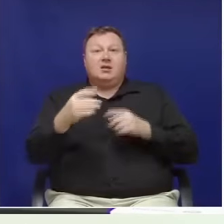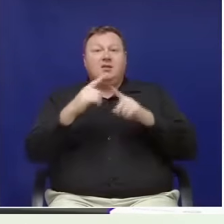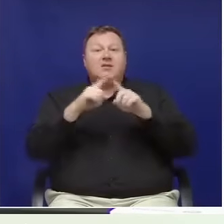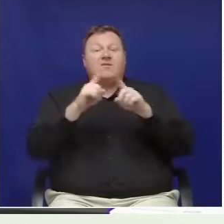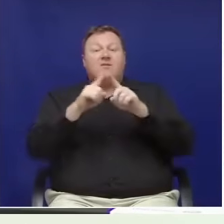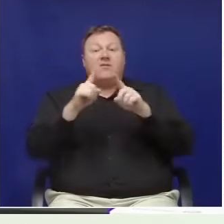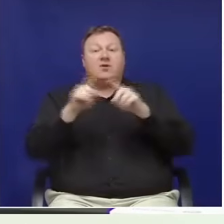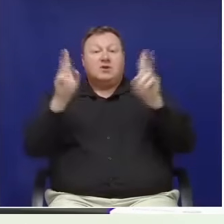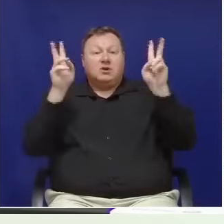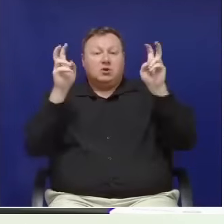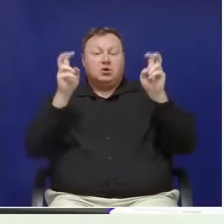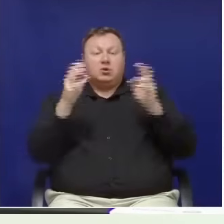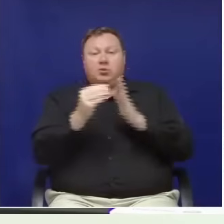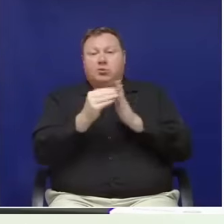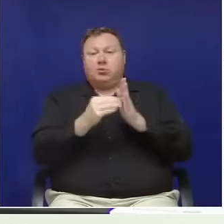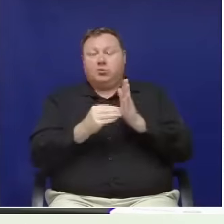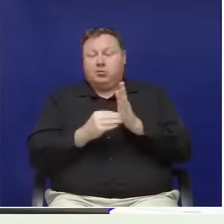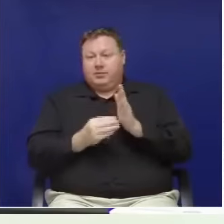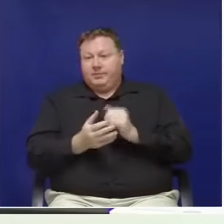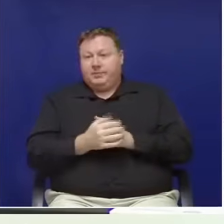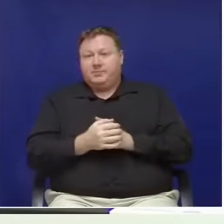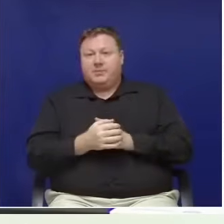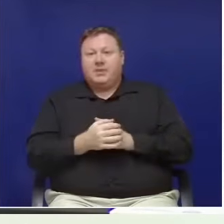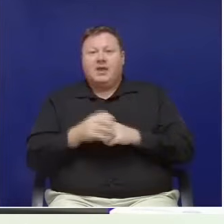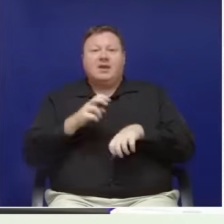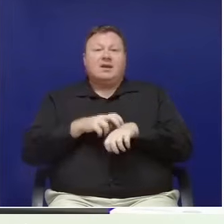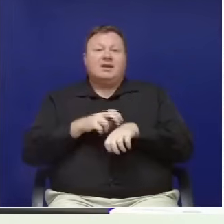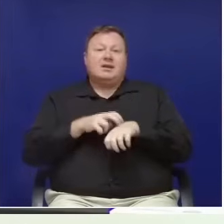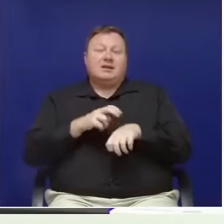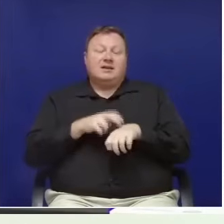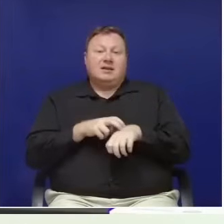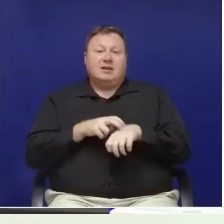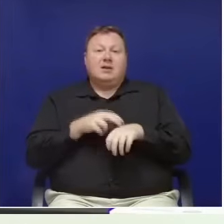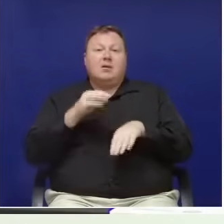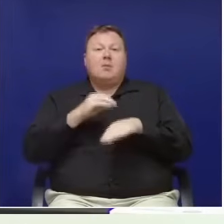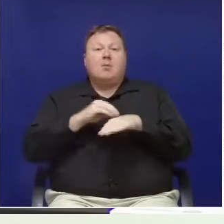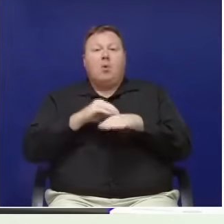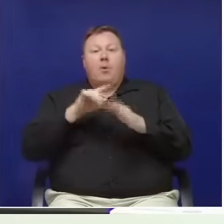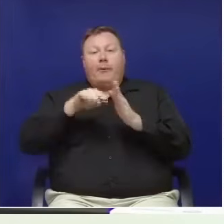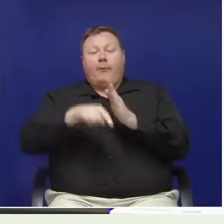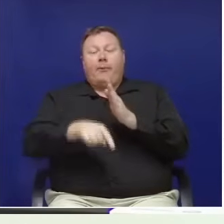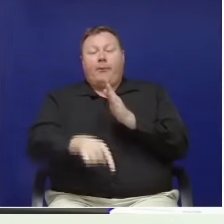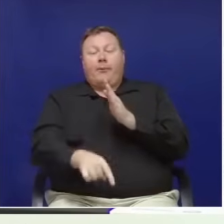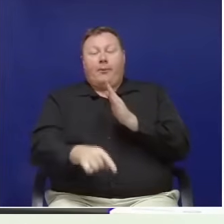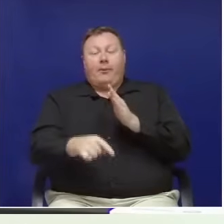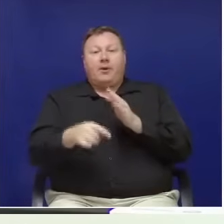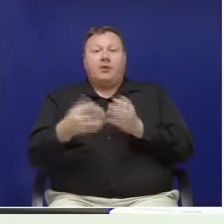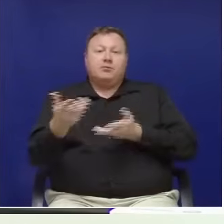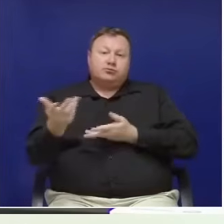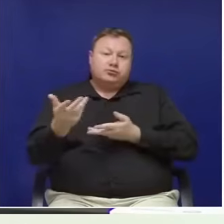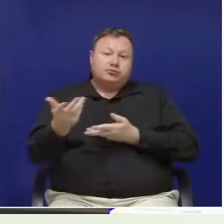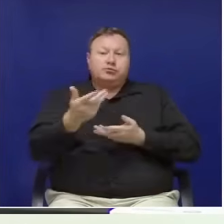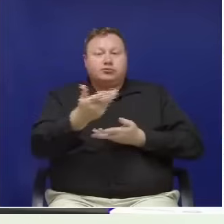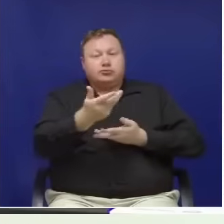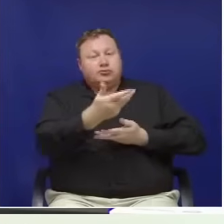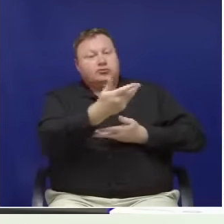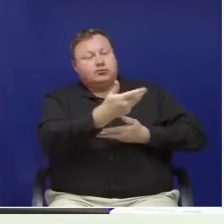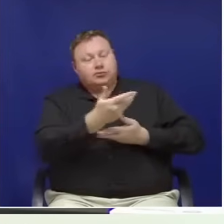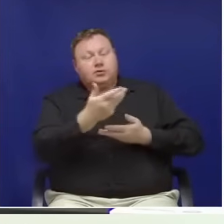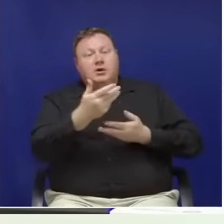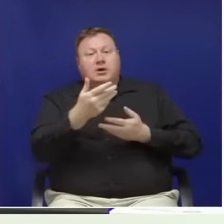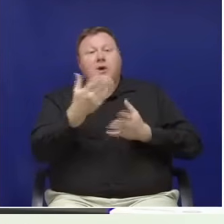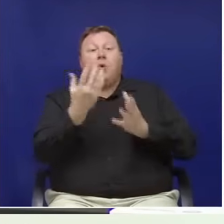issues, which may necessitate more comprehensive engagements with Parliament. For